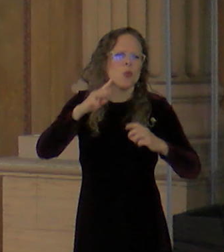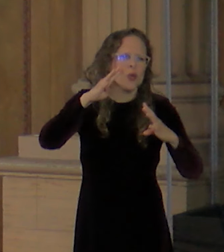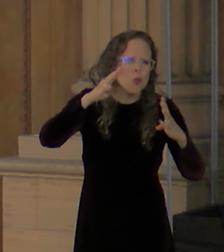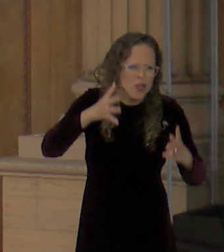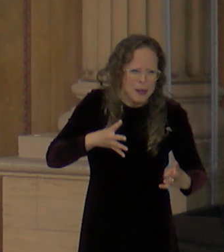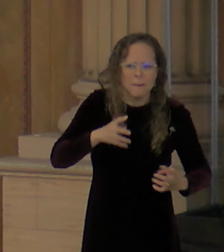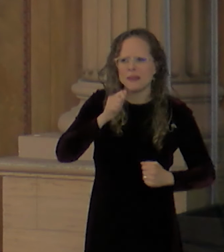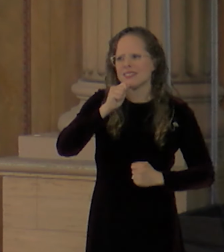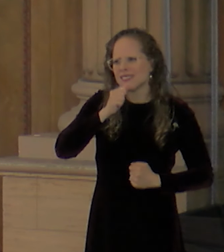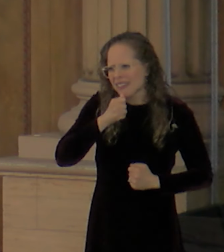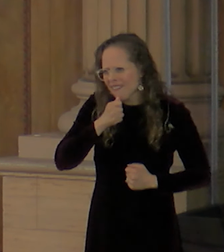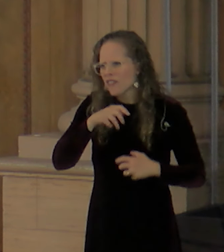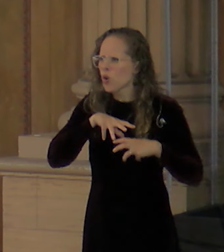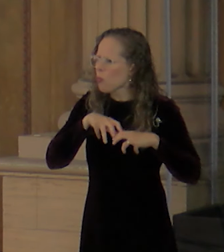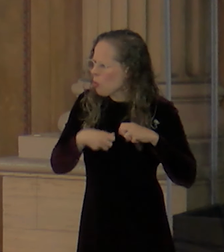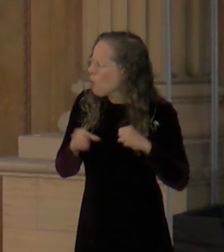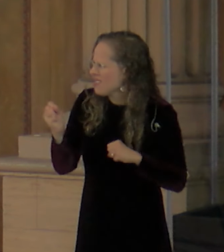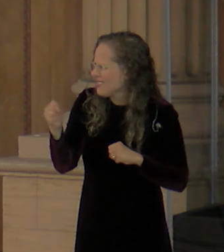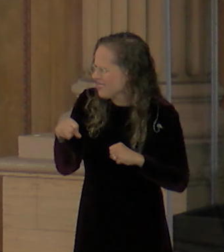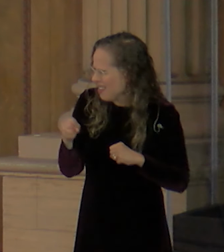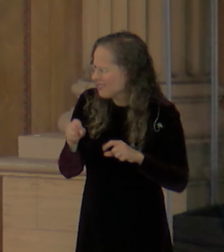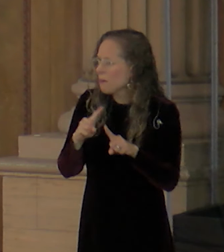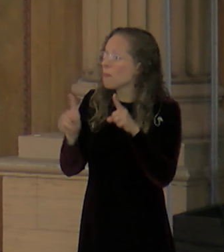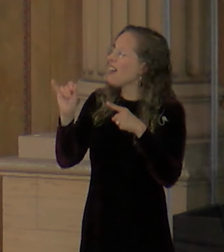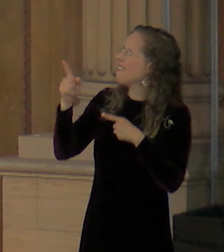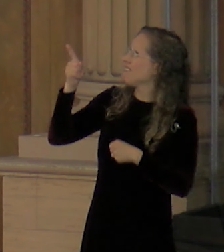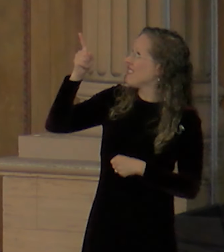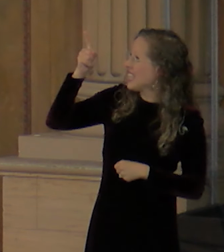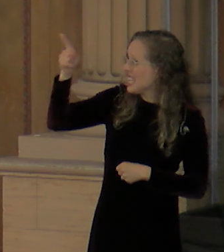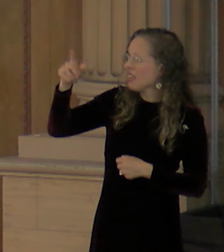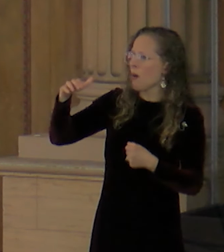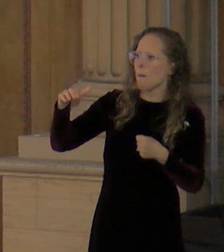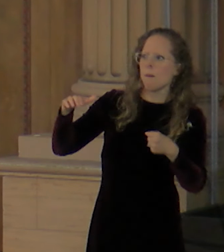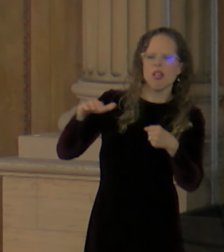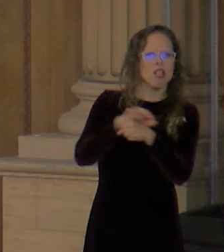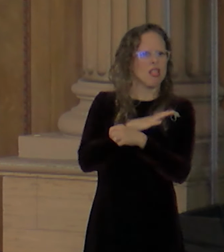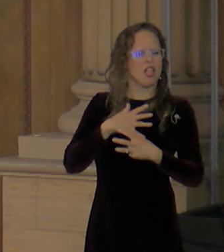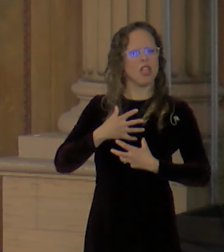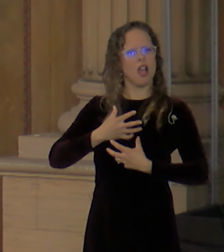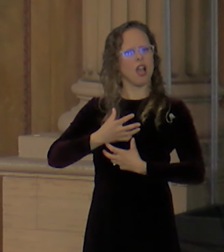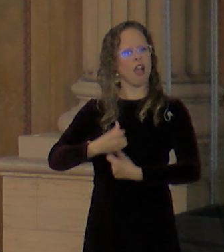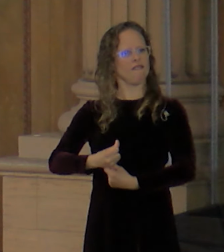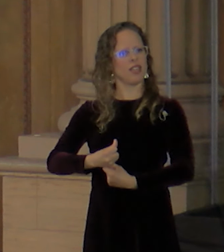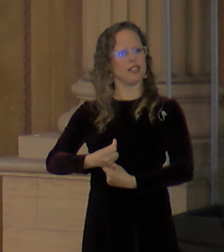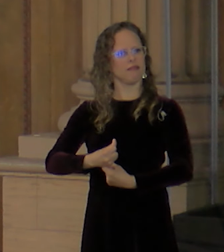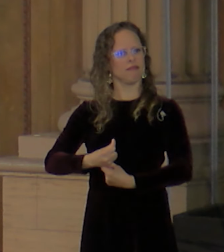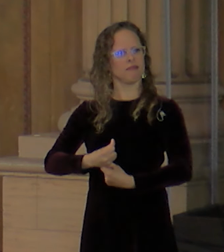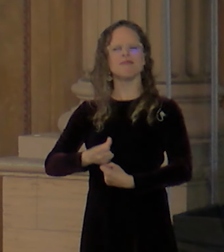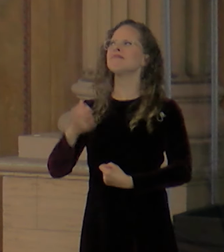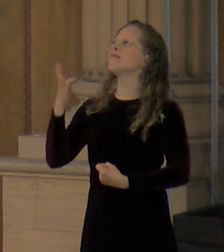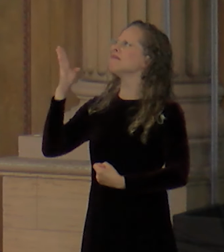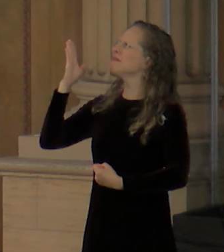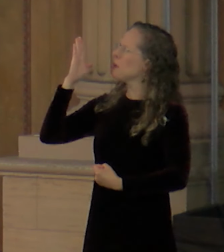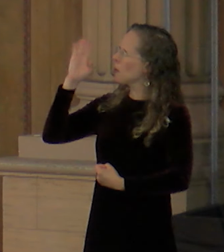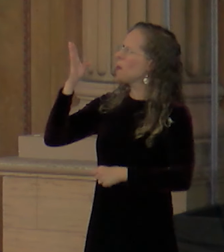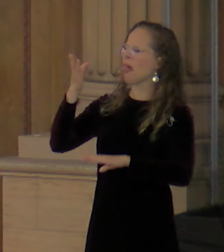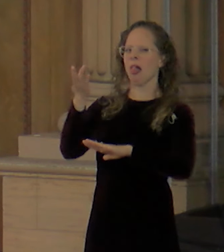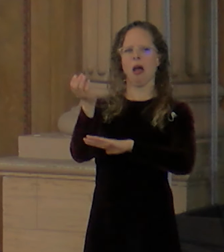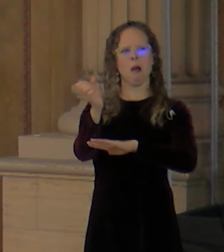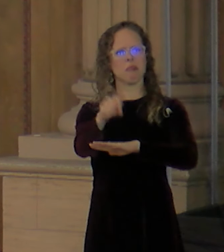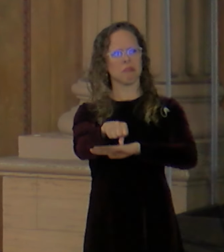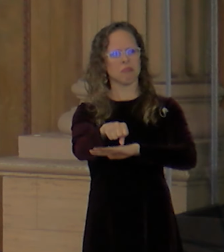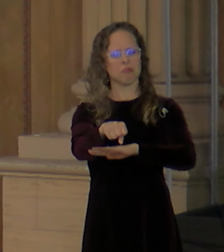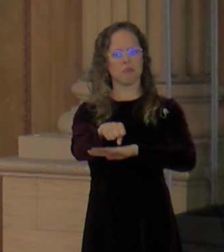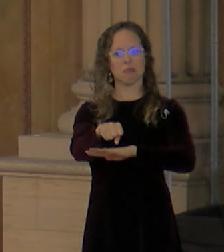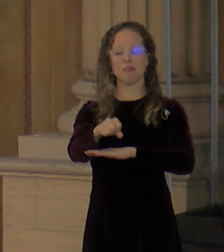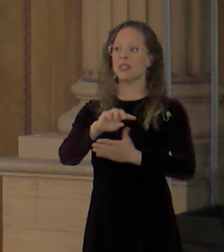If God is completely confident in his defeat of evil, can't we then rest,